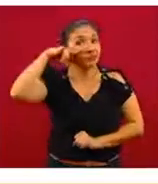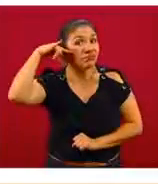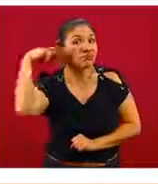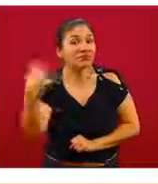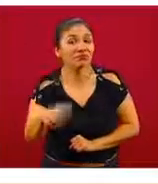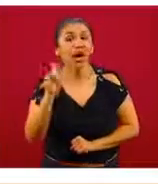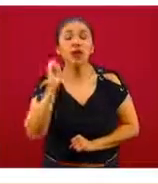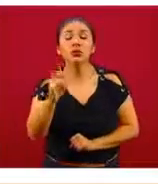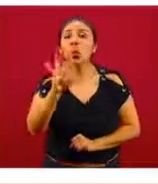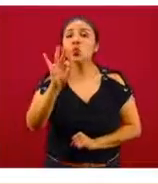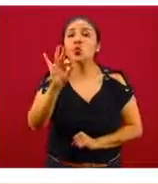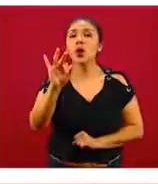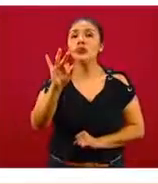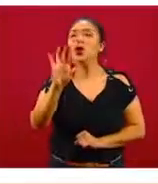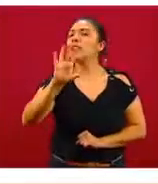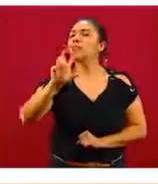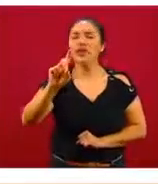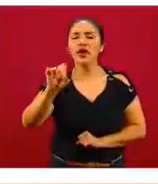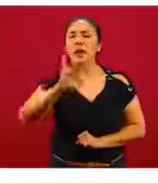the invisibility.